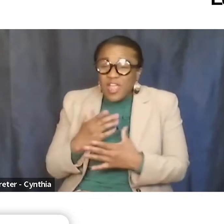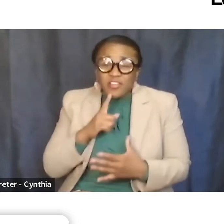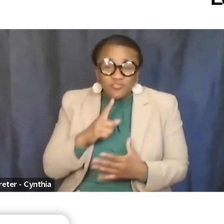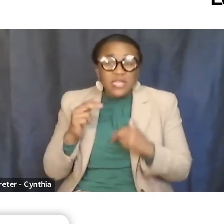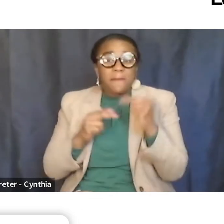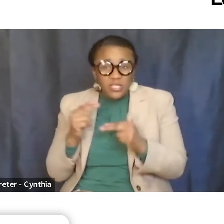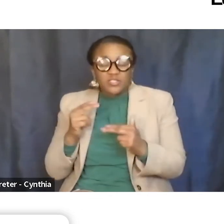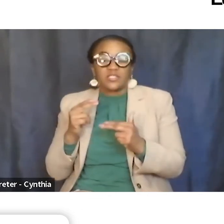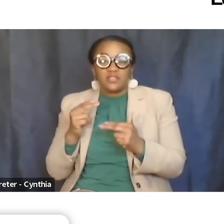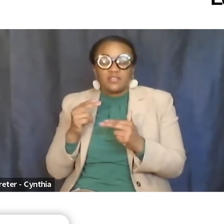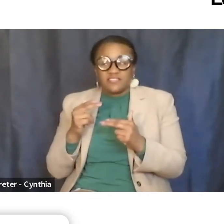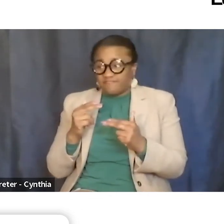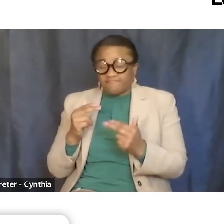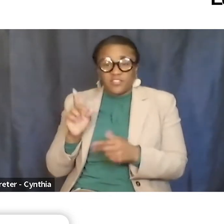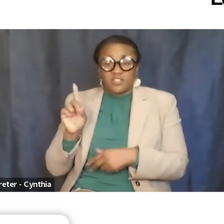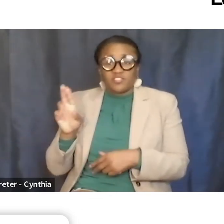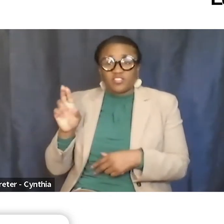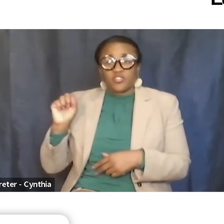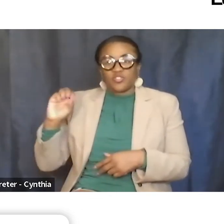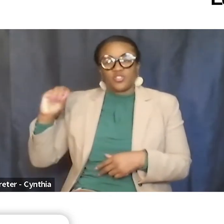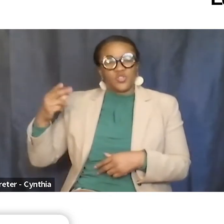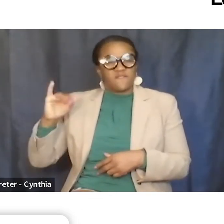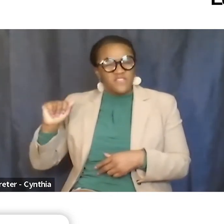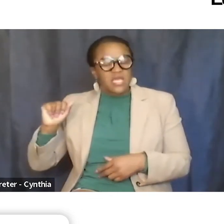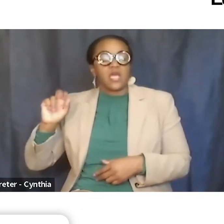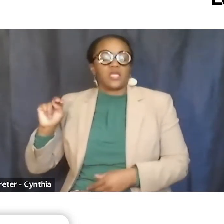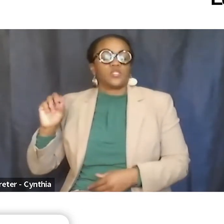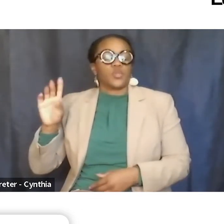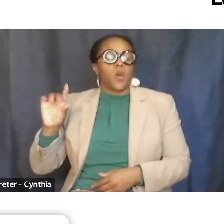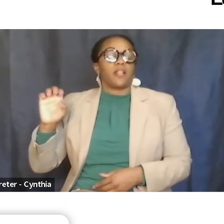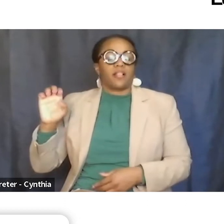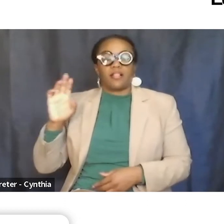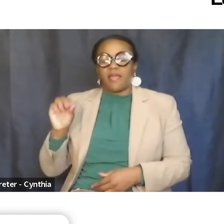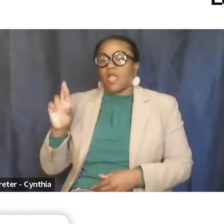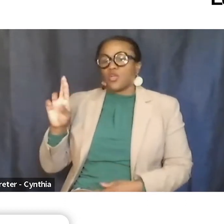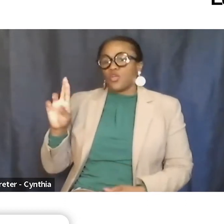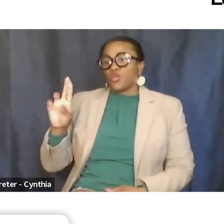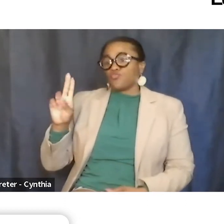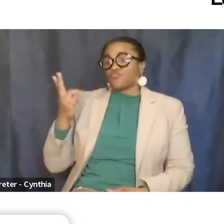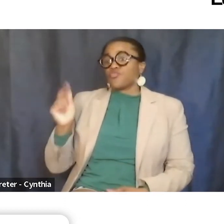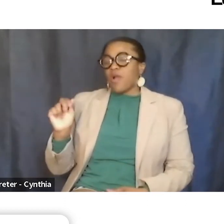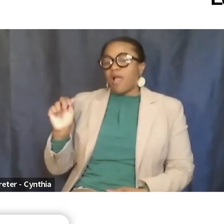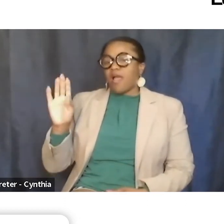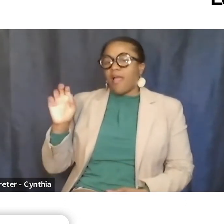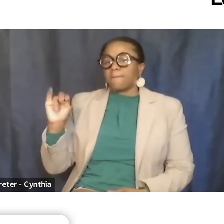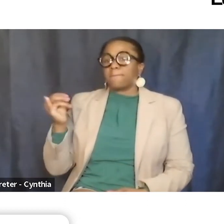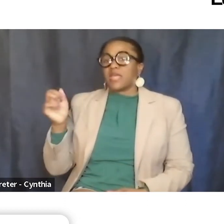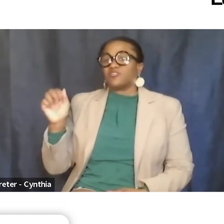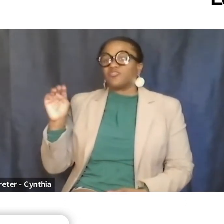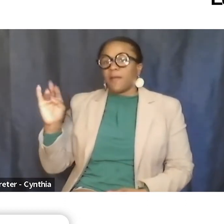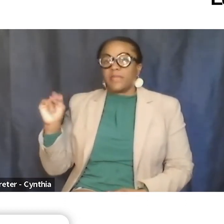on the backs of Dr. Sophia Noble, Dr. Ruha Benjamin, Dr. Joy Bulamwini,